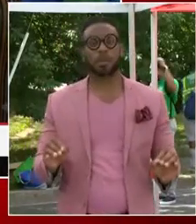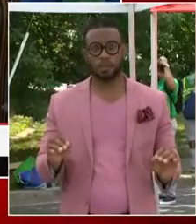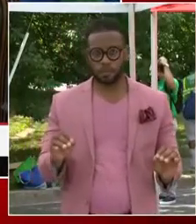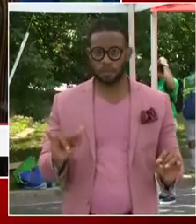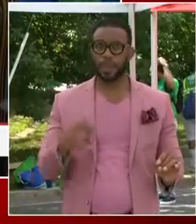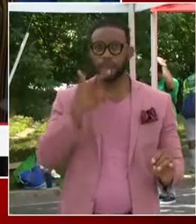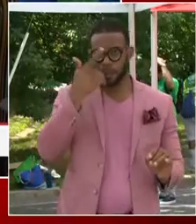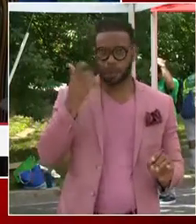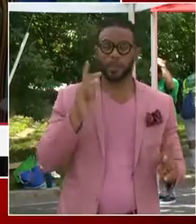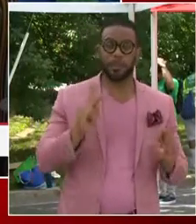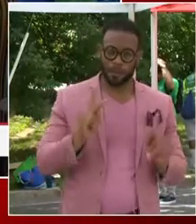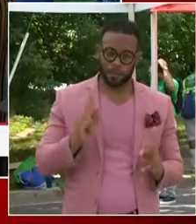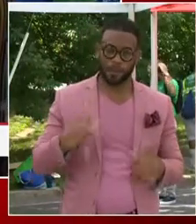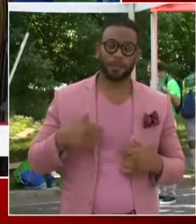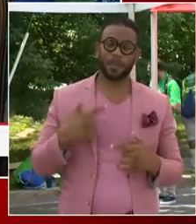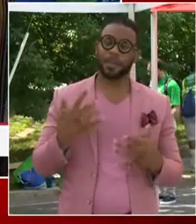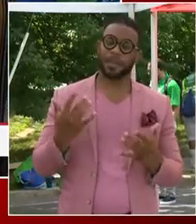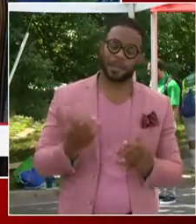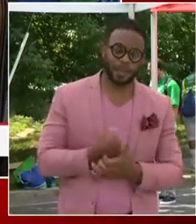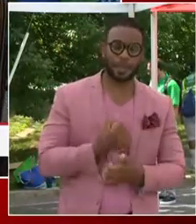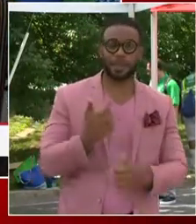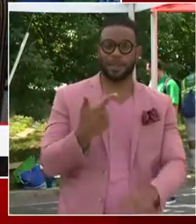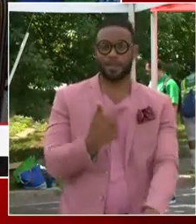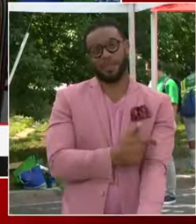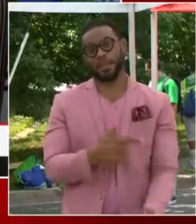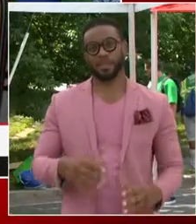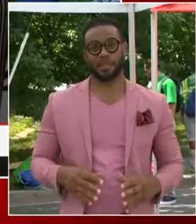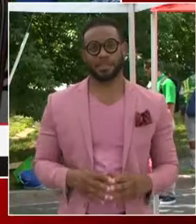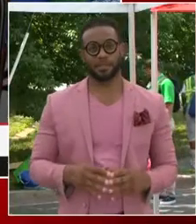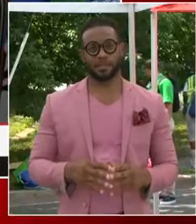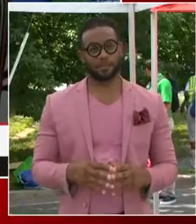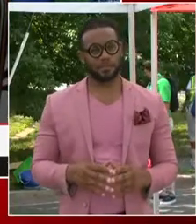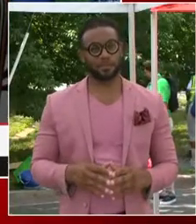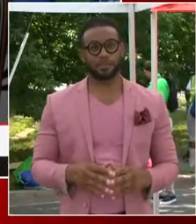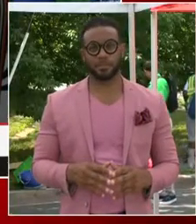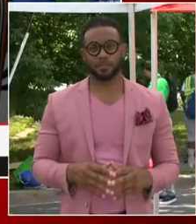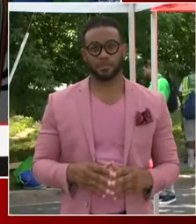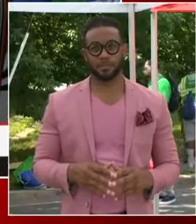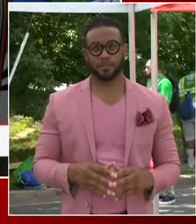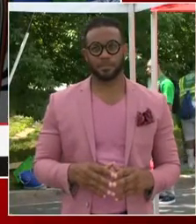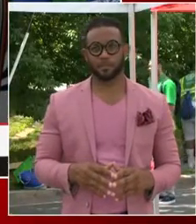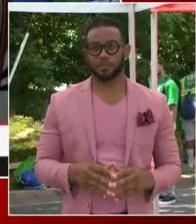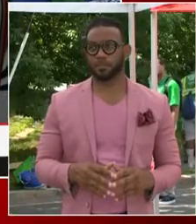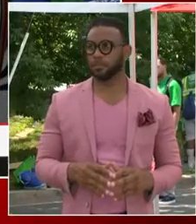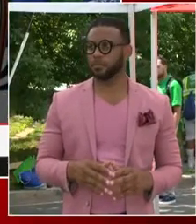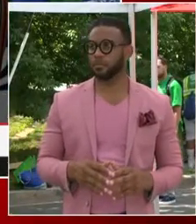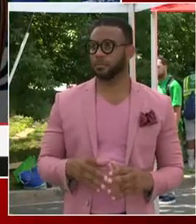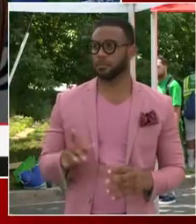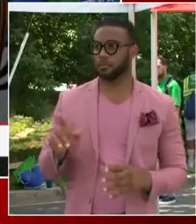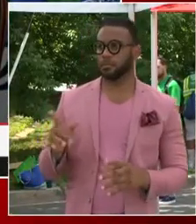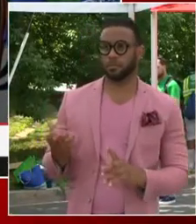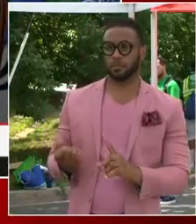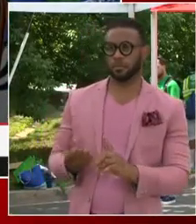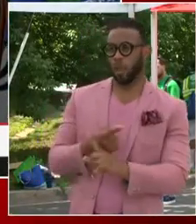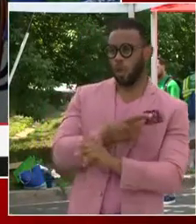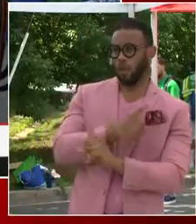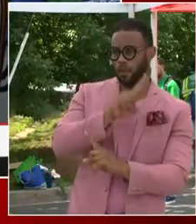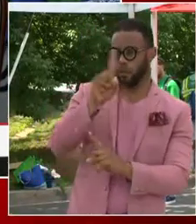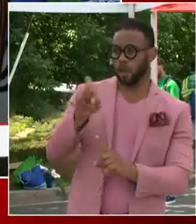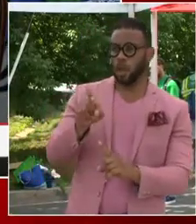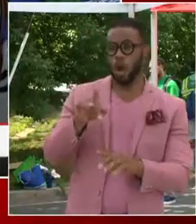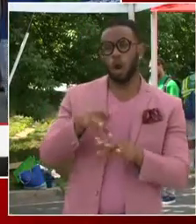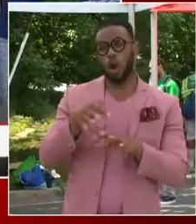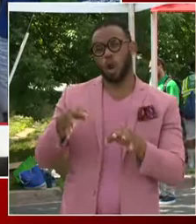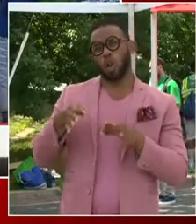that's because people have been getting vaccinated. And just off-topic follow-up. Yep. Earlier in the